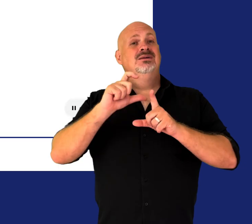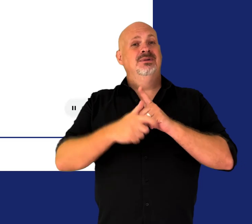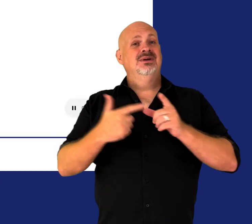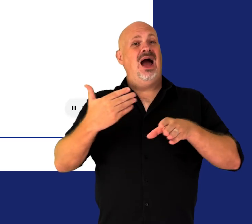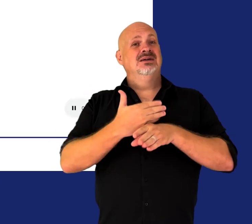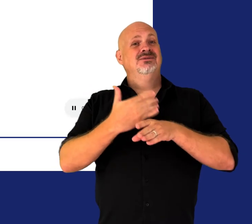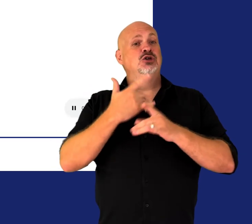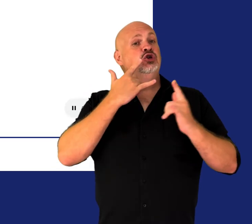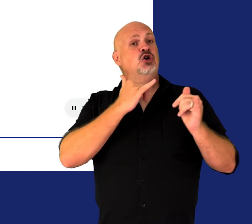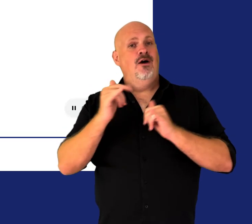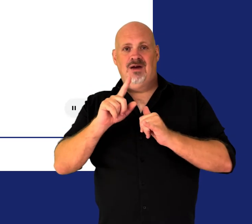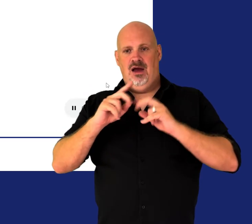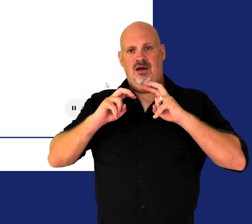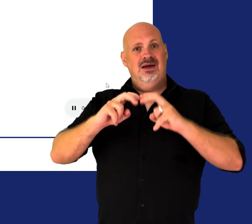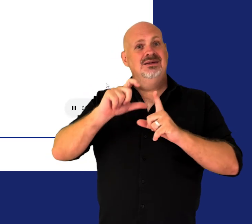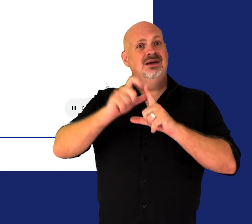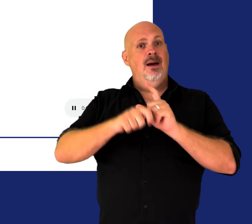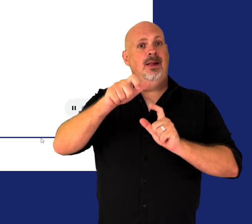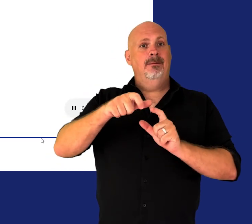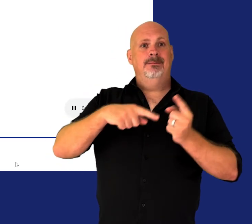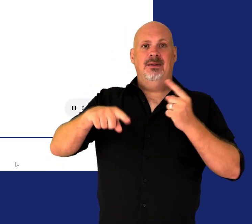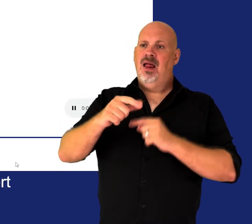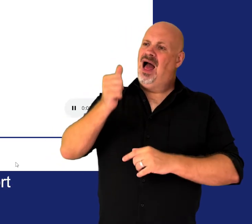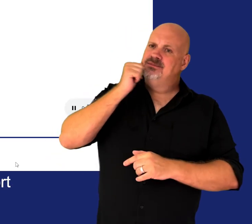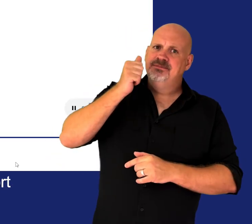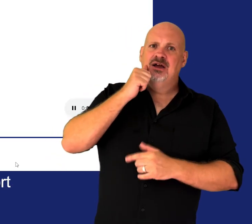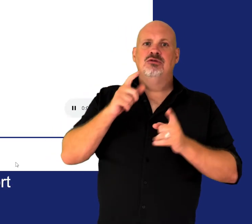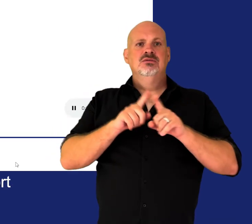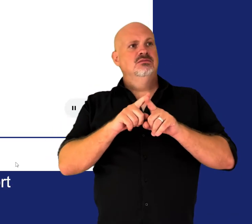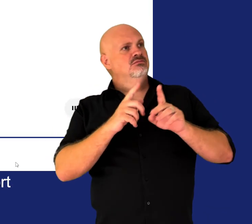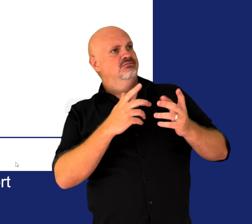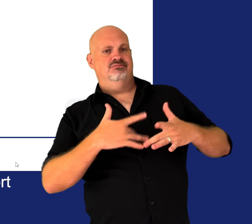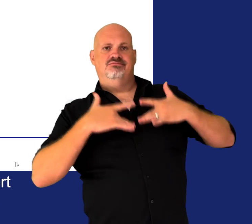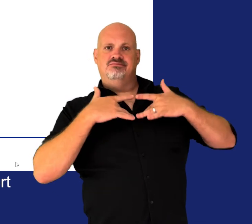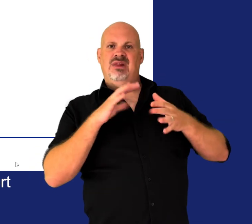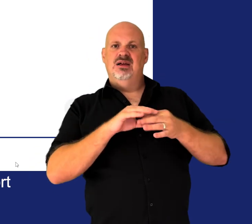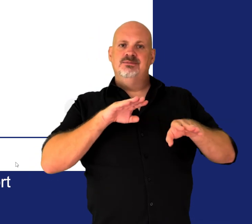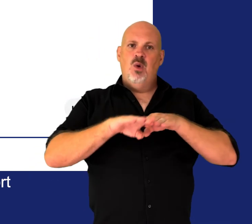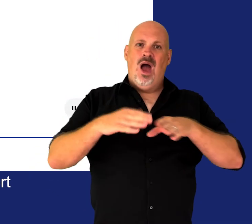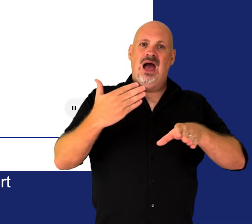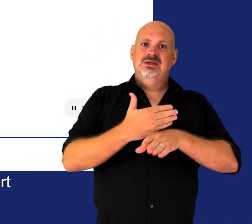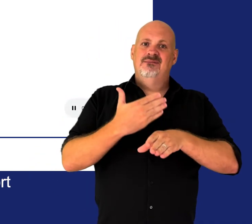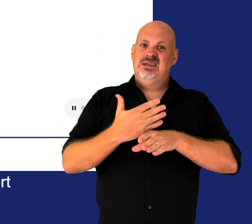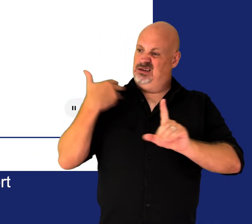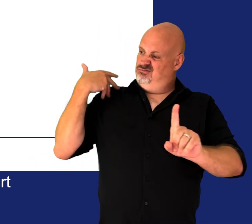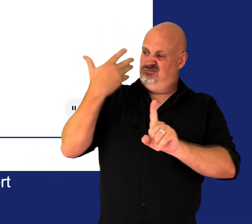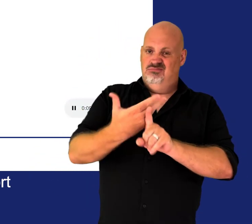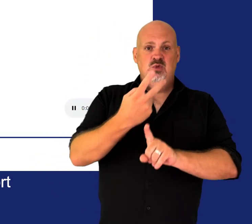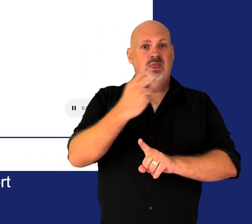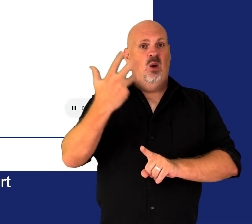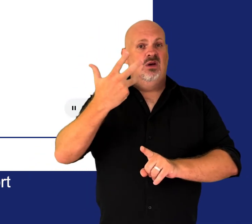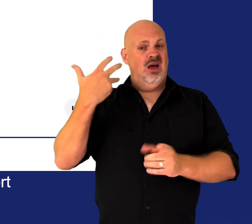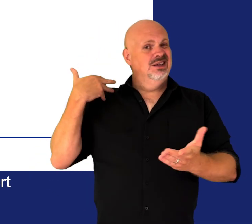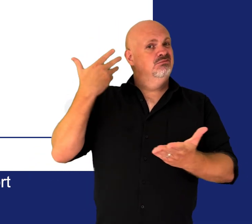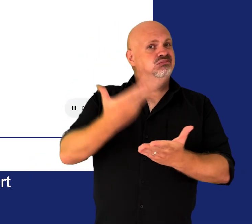Annual Disability and Activity Survey tracks disabled people's experiences and perceptions in sport and activity over time